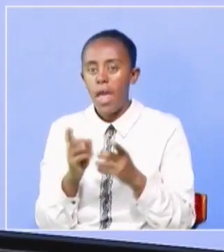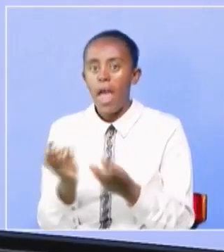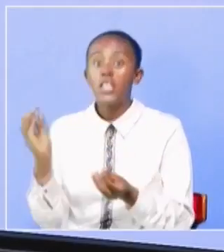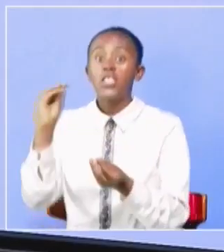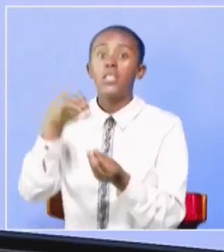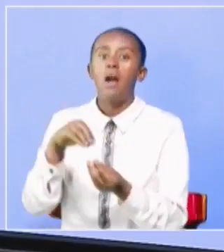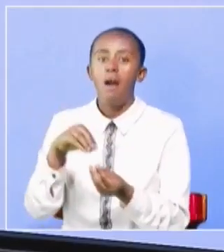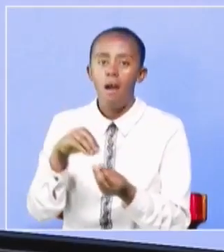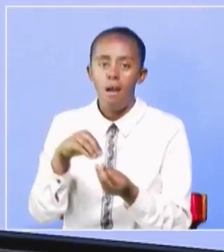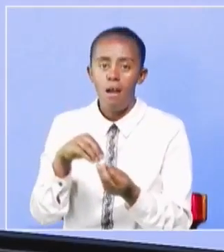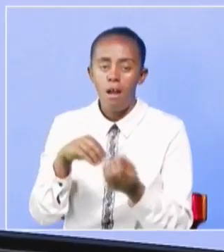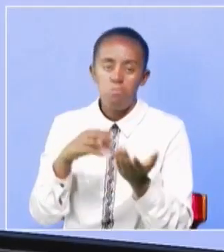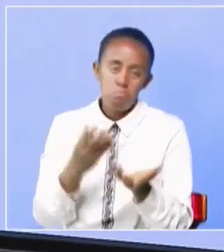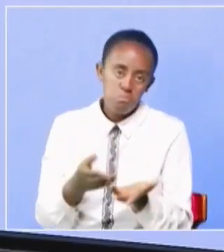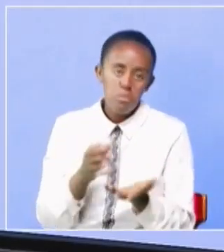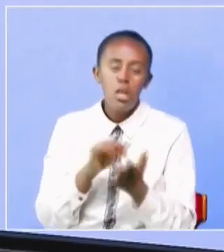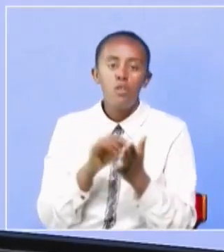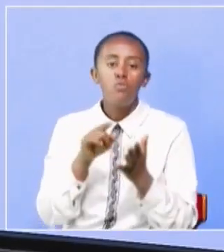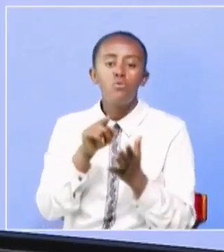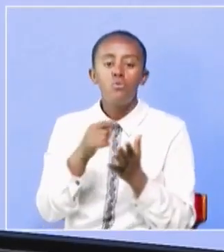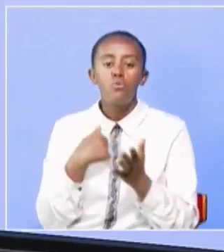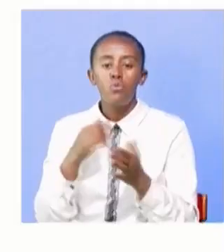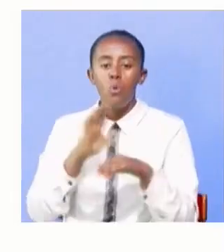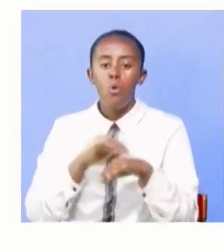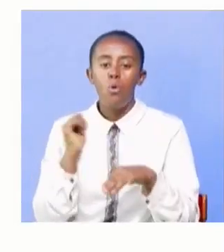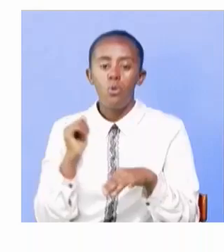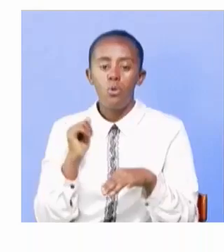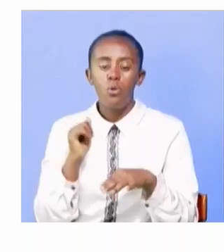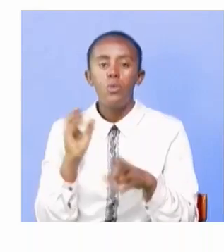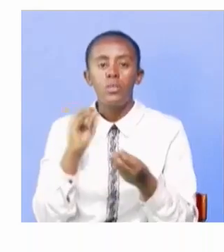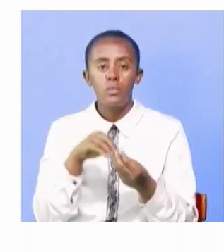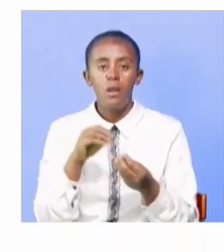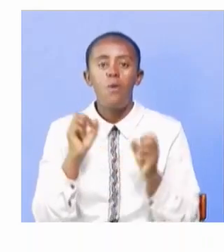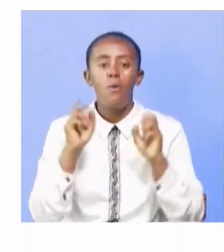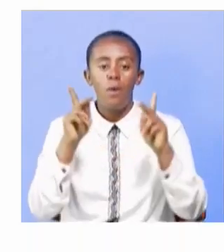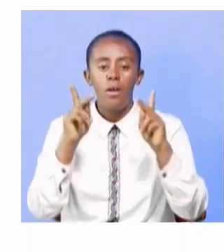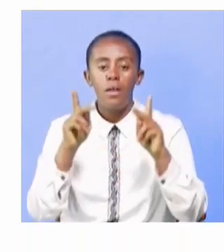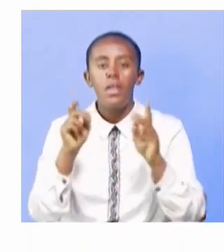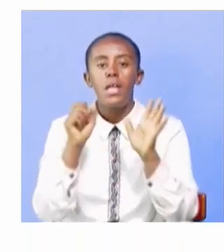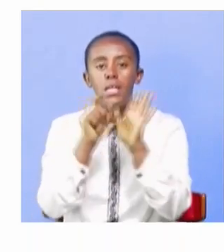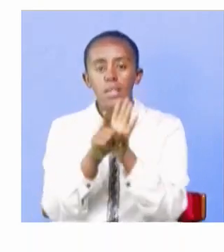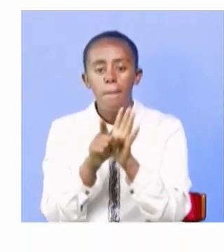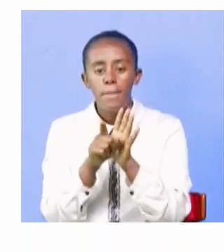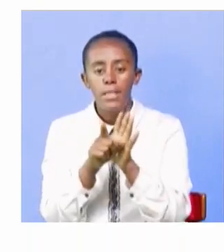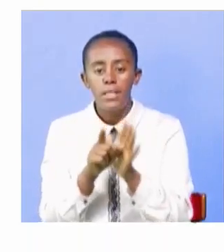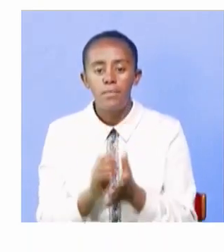extra than what you have, that is what we call extra. Okay, example.